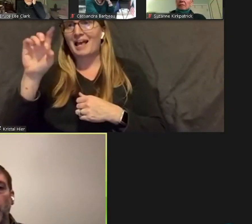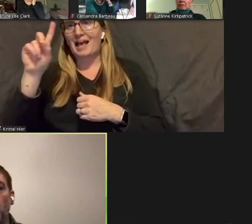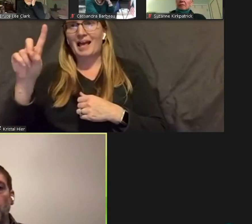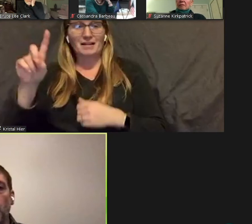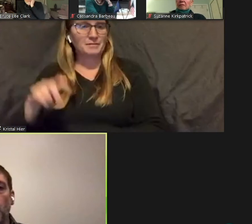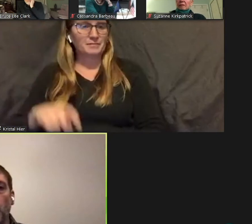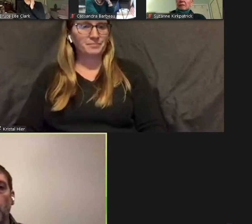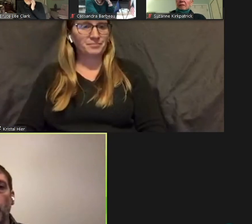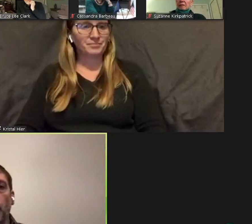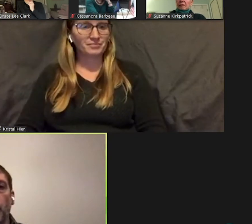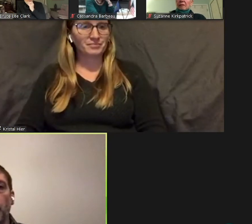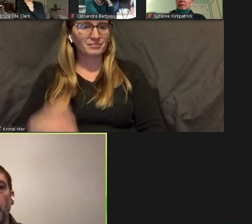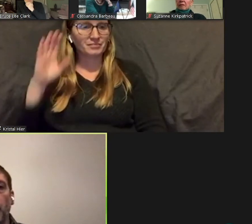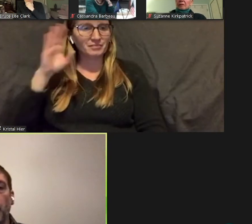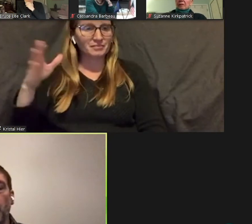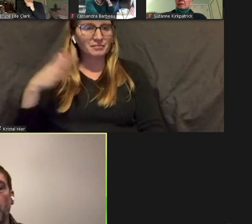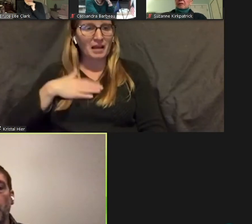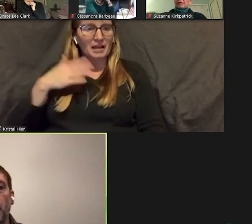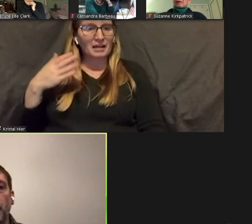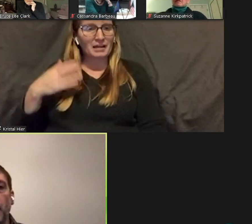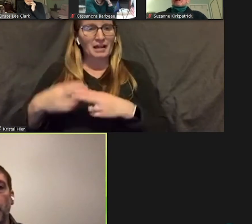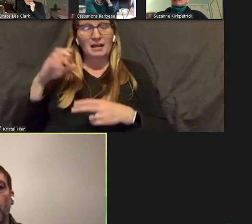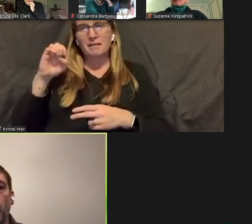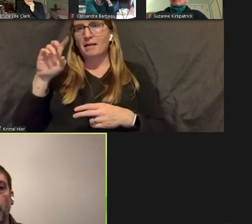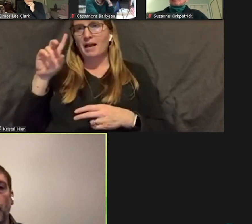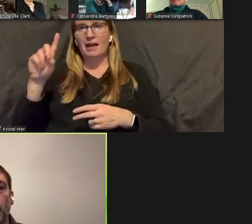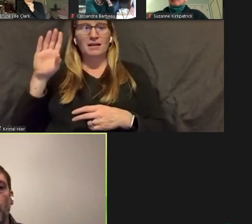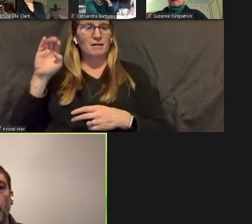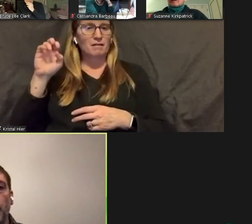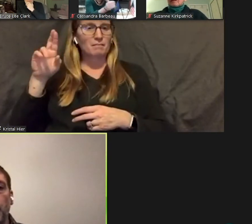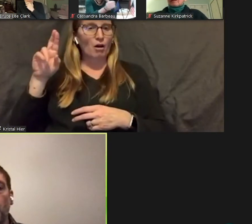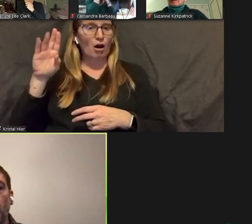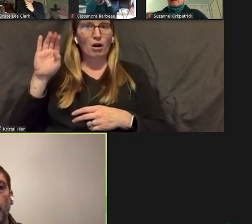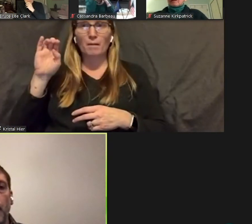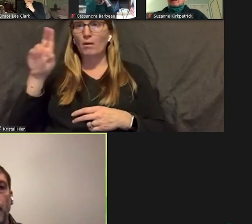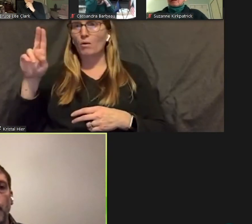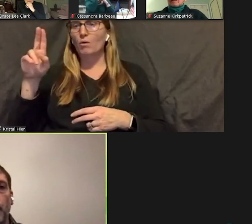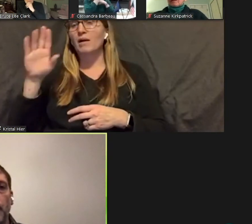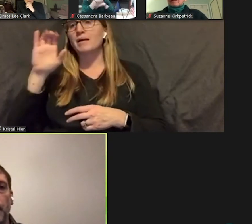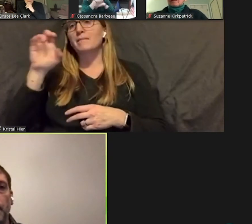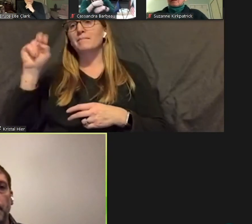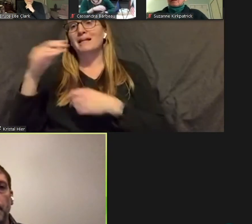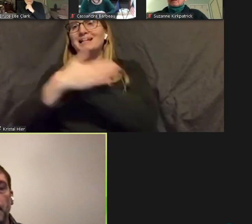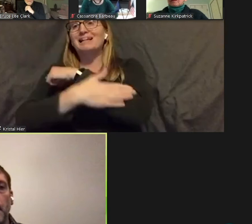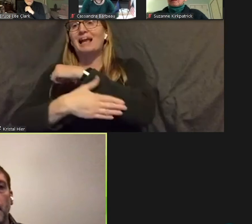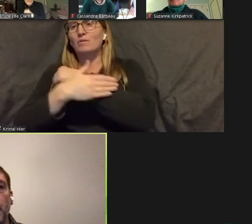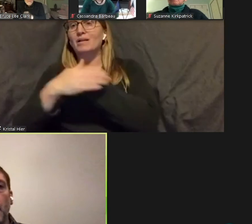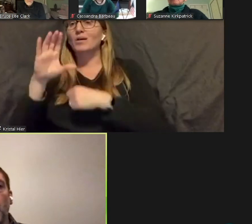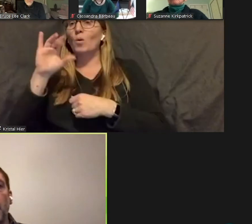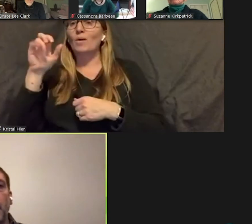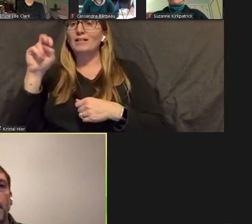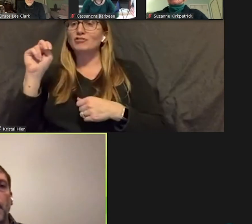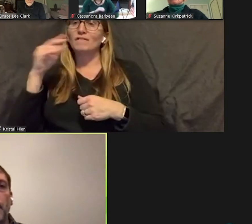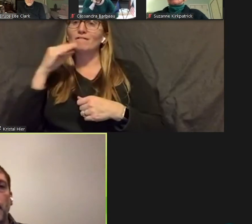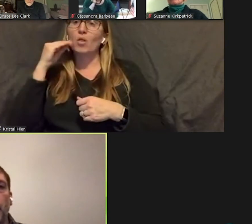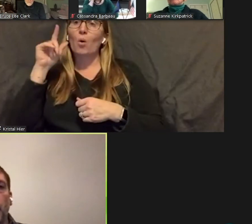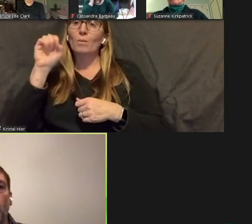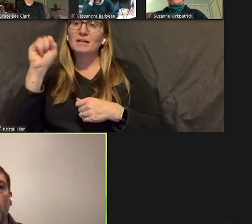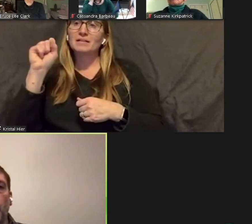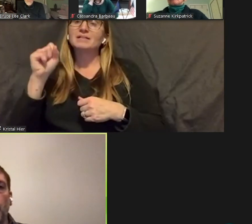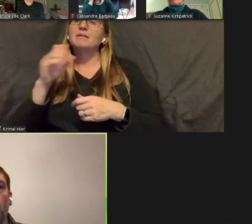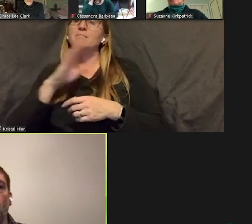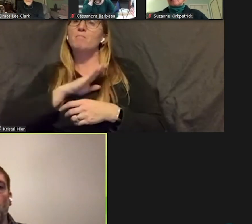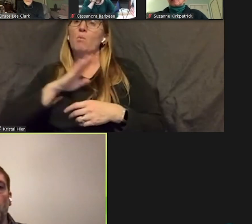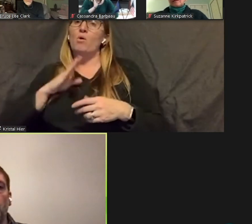Good evening. My name is Edward Barbeau. I'm the Bennington County Coalition for the Homeless Board of Directors President. On behalf of the Bennington